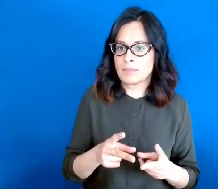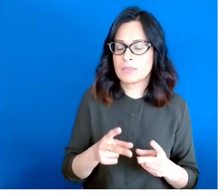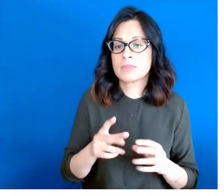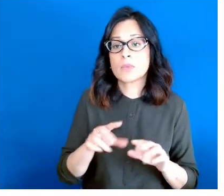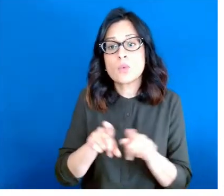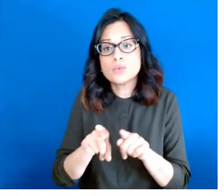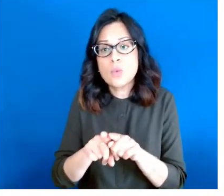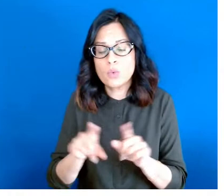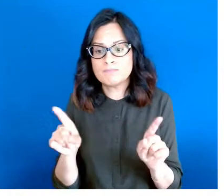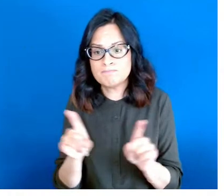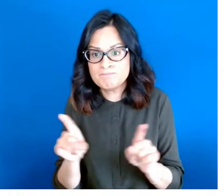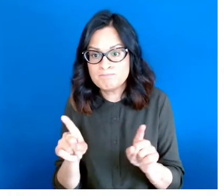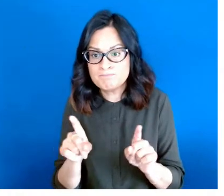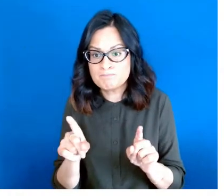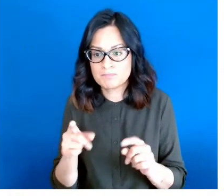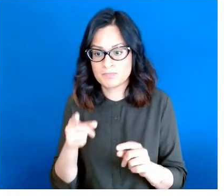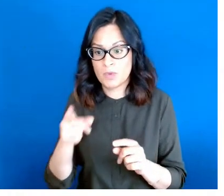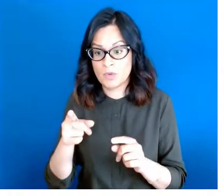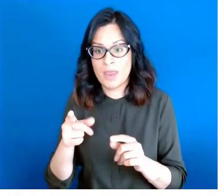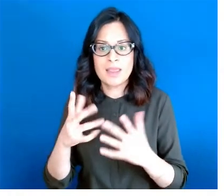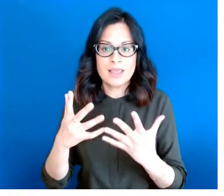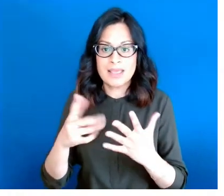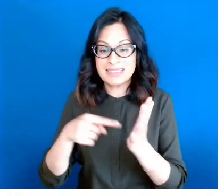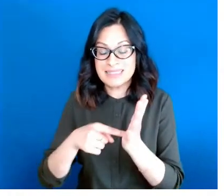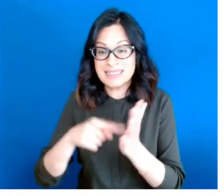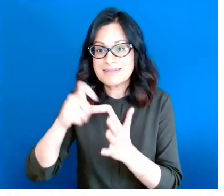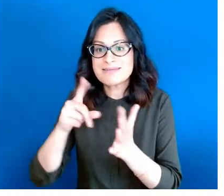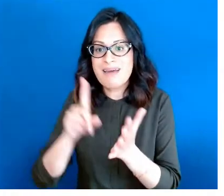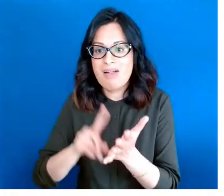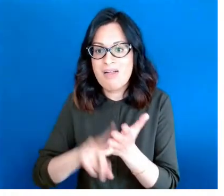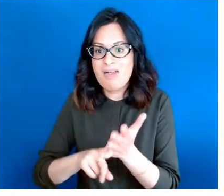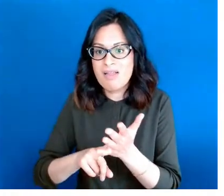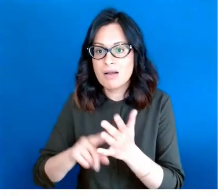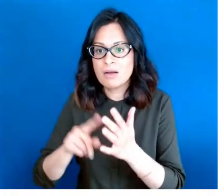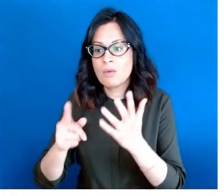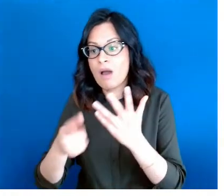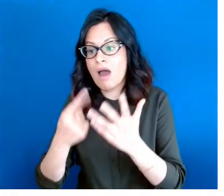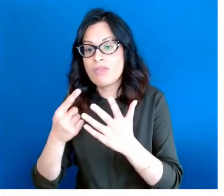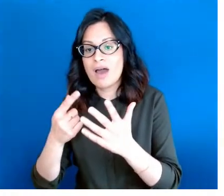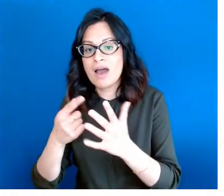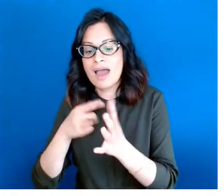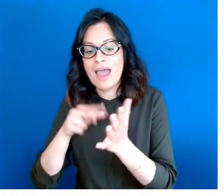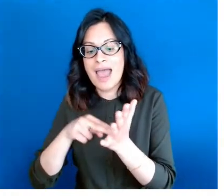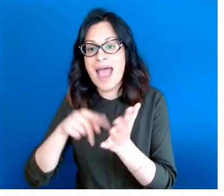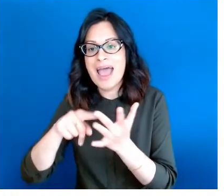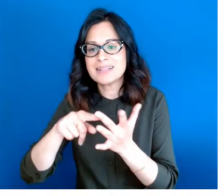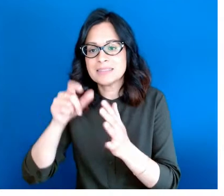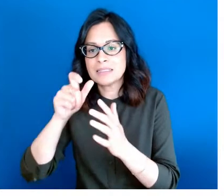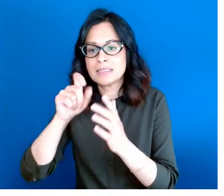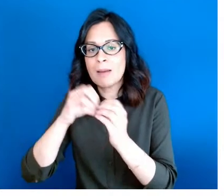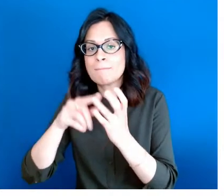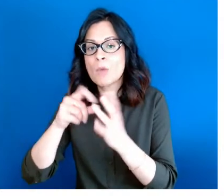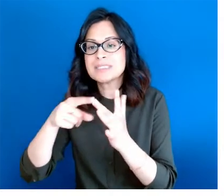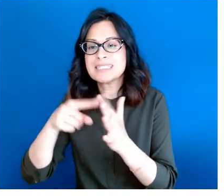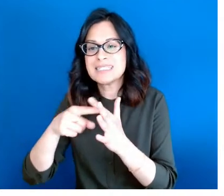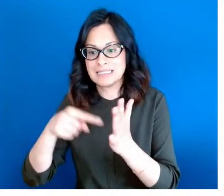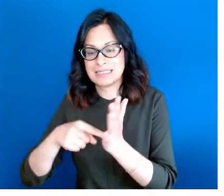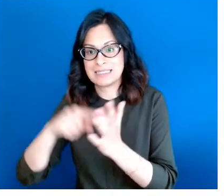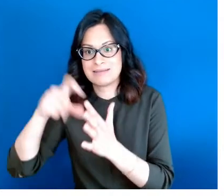these regulatory T cells inform the antibody-producing B cells to start